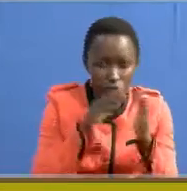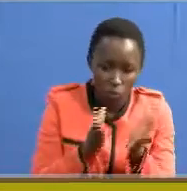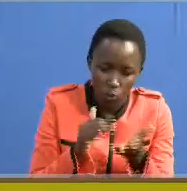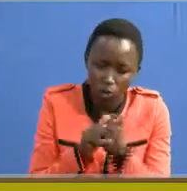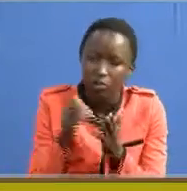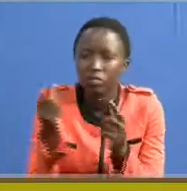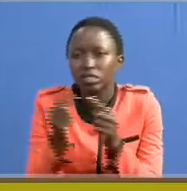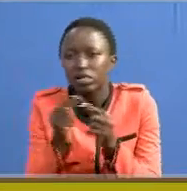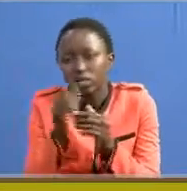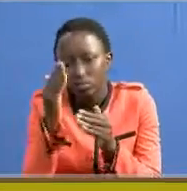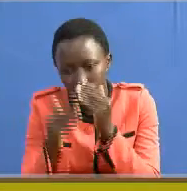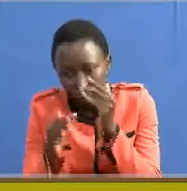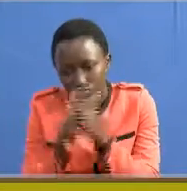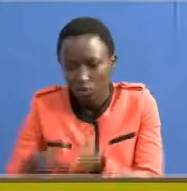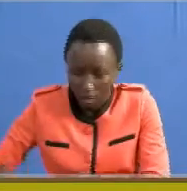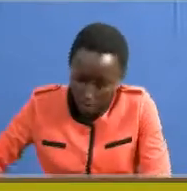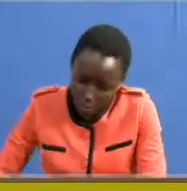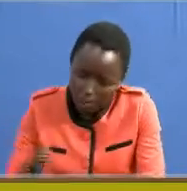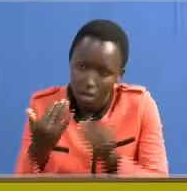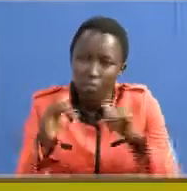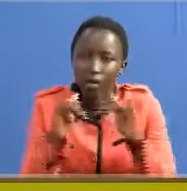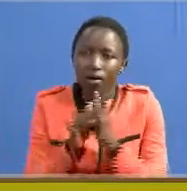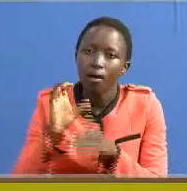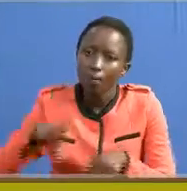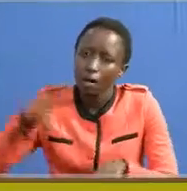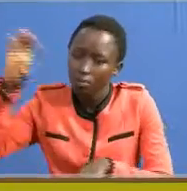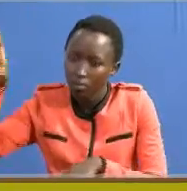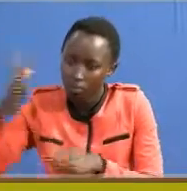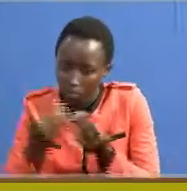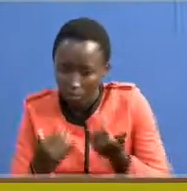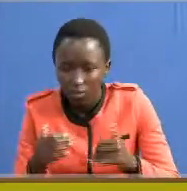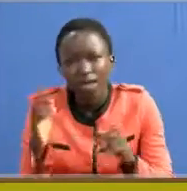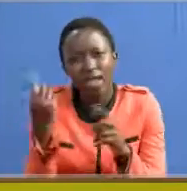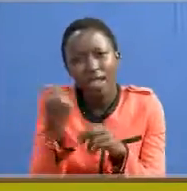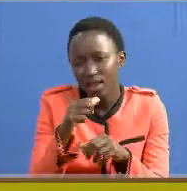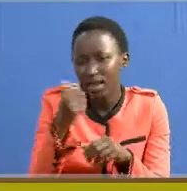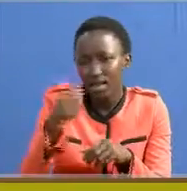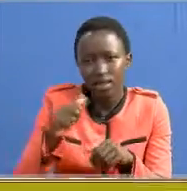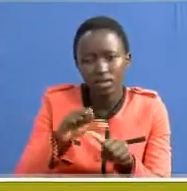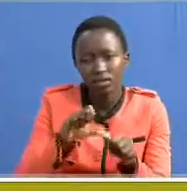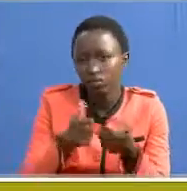because of injury, you're a rugby player, you're a basketball player, whatever sport you play. Mm-hmm.